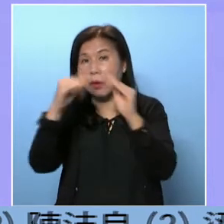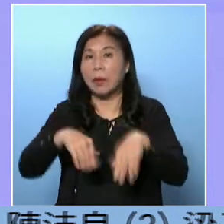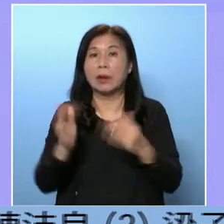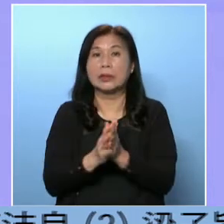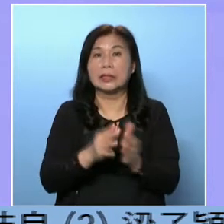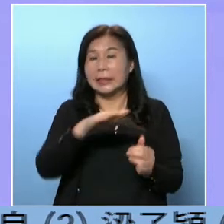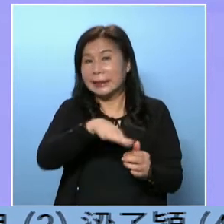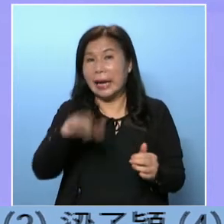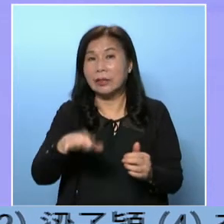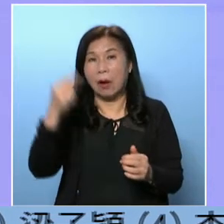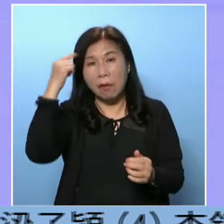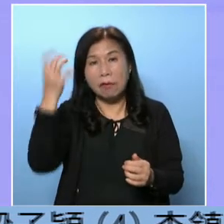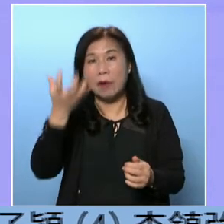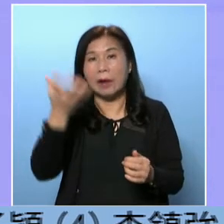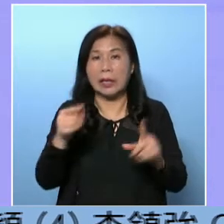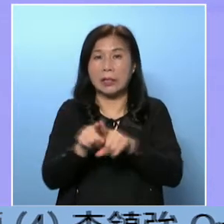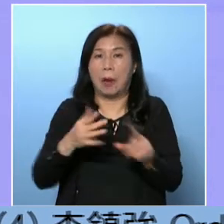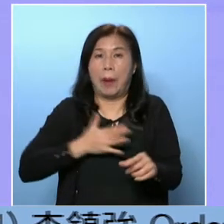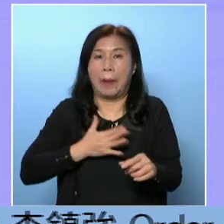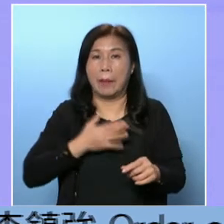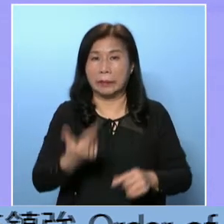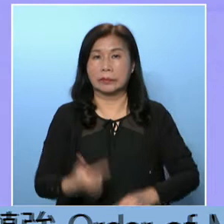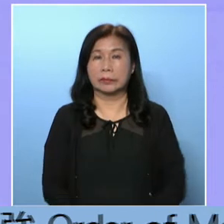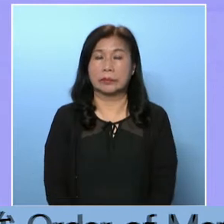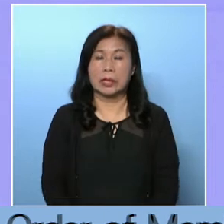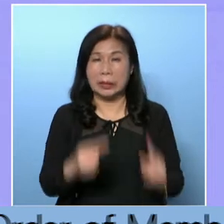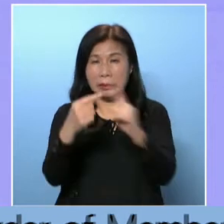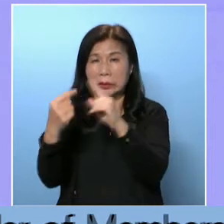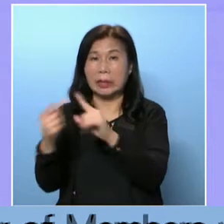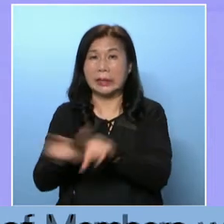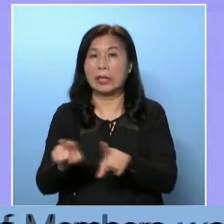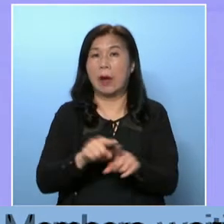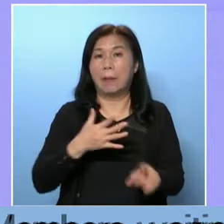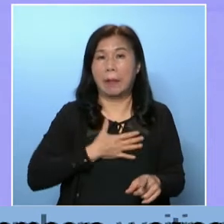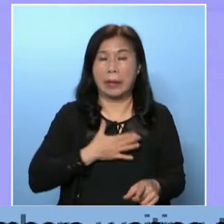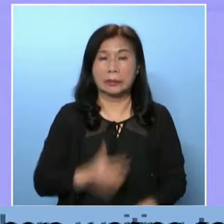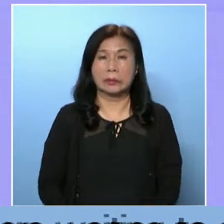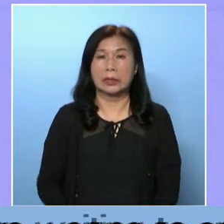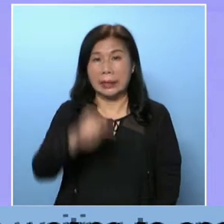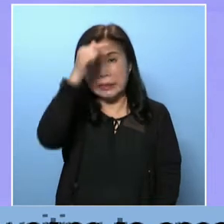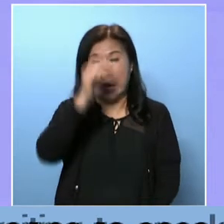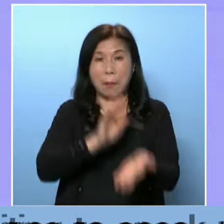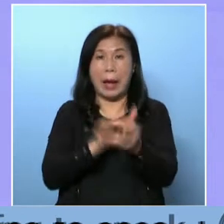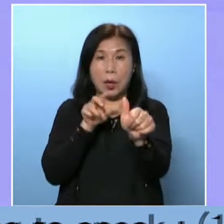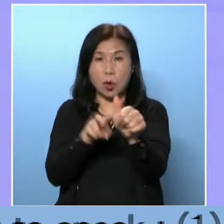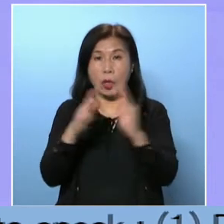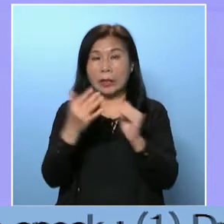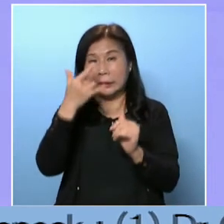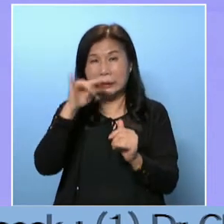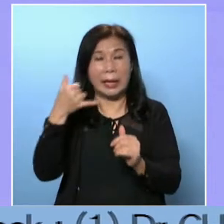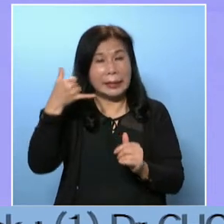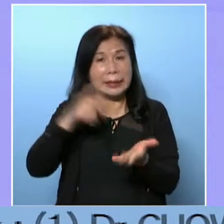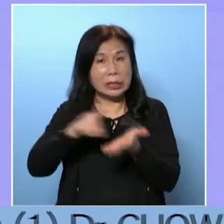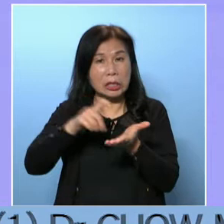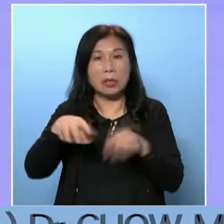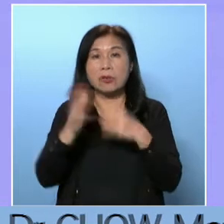home after 1 week. Children infected are experiencing fever and the parents are very anxious. Now, the HA has